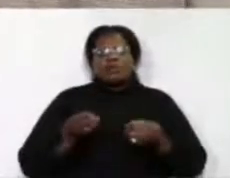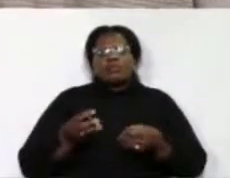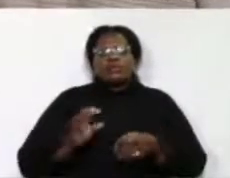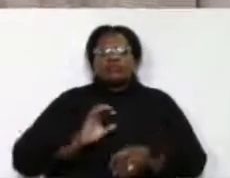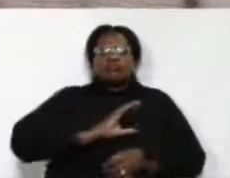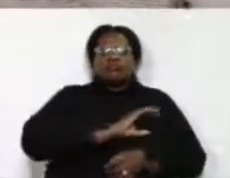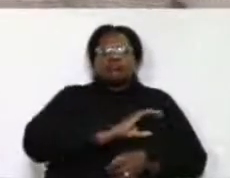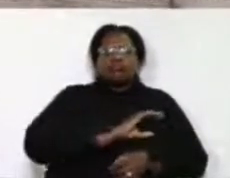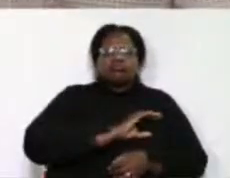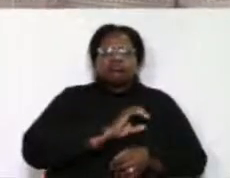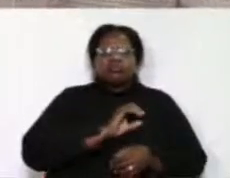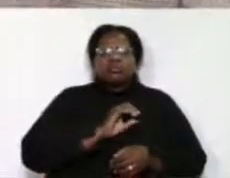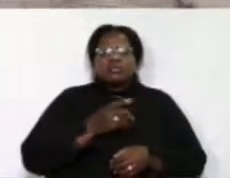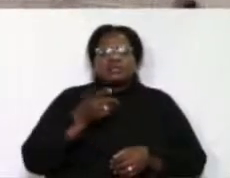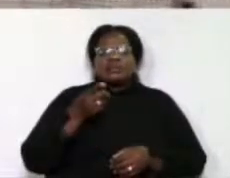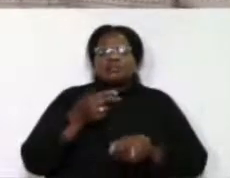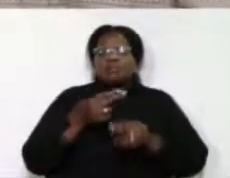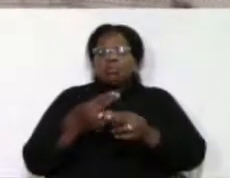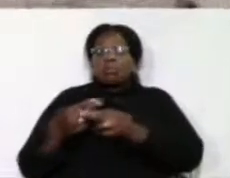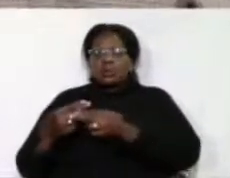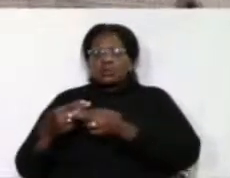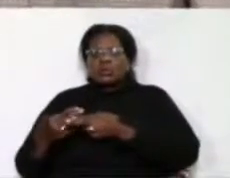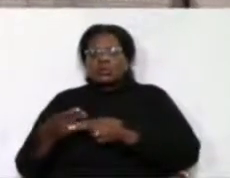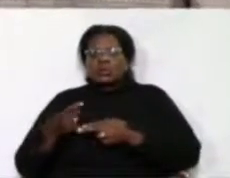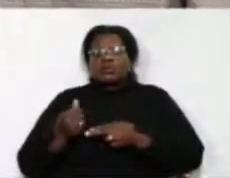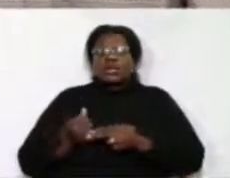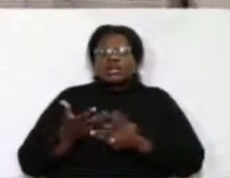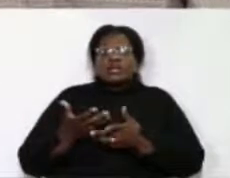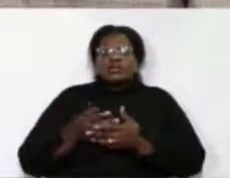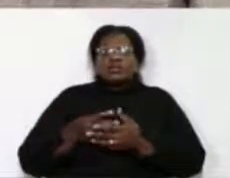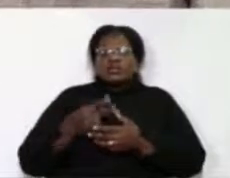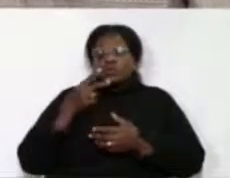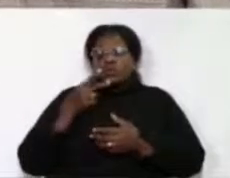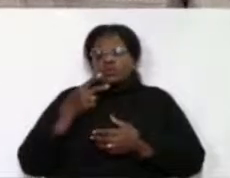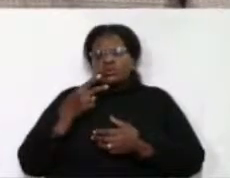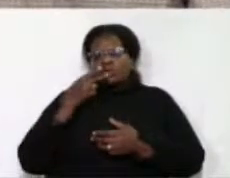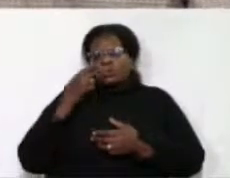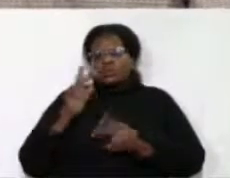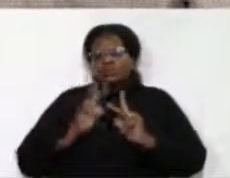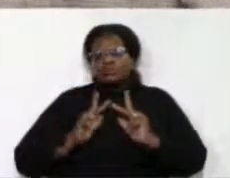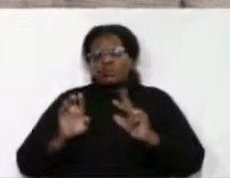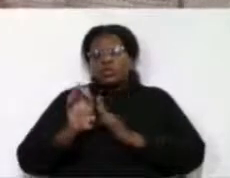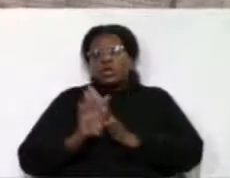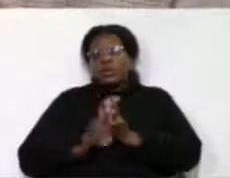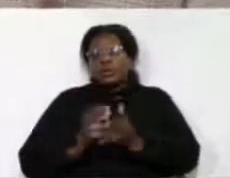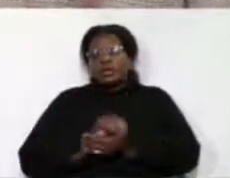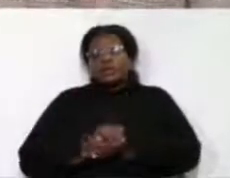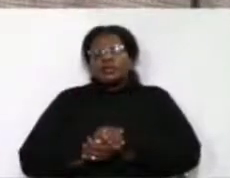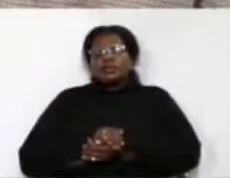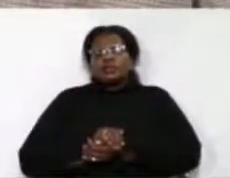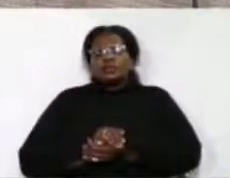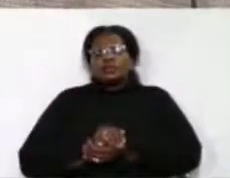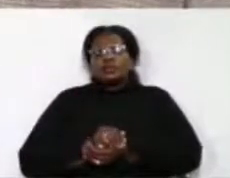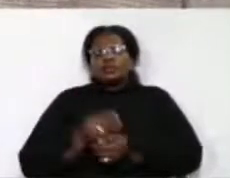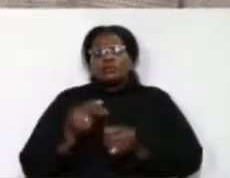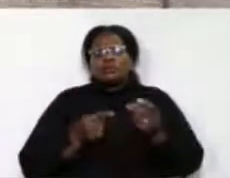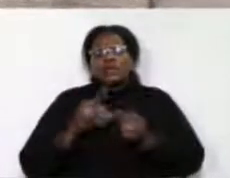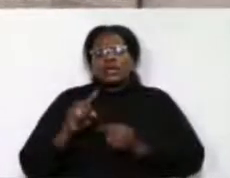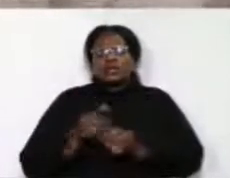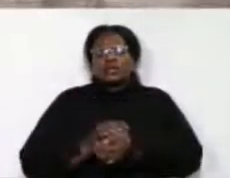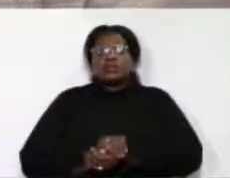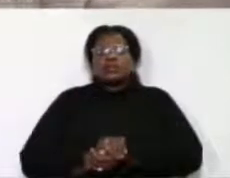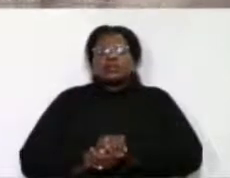into? Can you see the light? Are you picking up customers? Is there some positivity, even though the cash flow is drifting because you keep